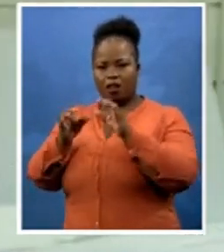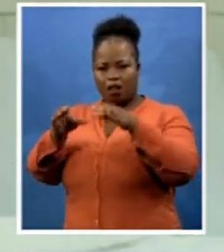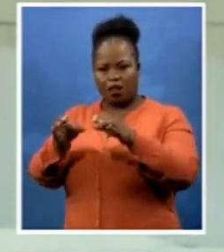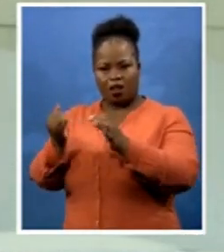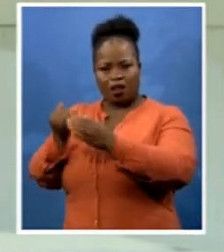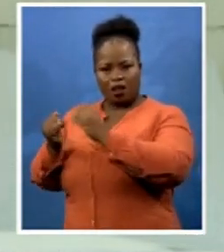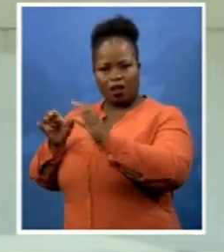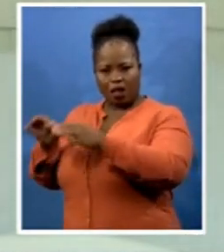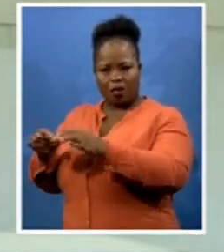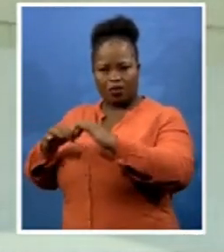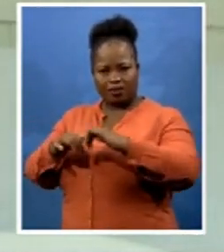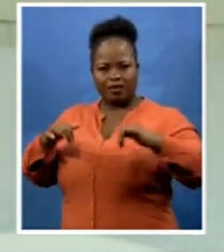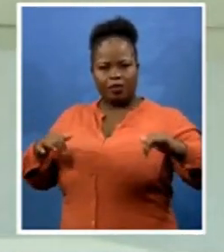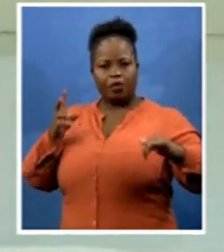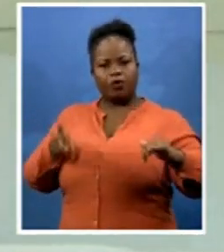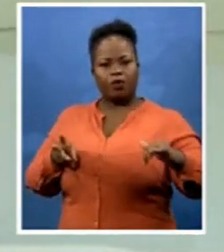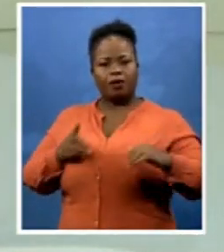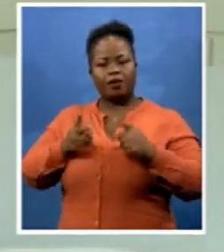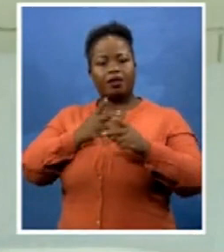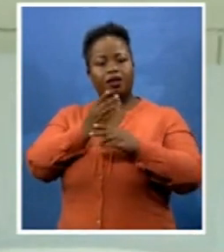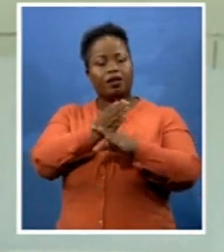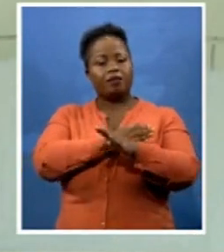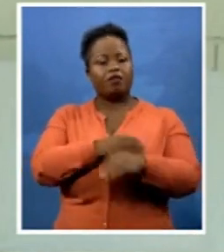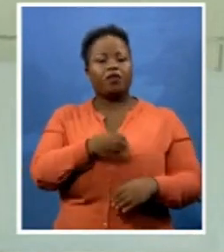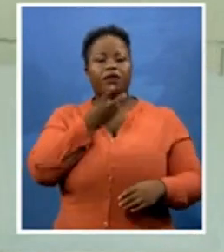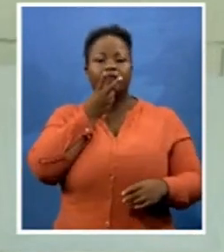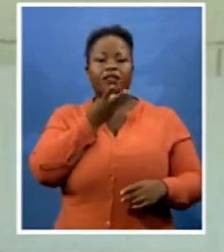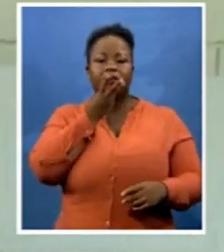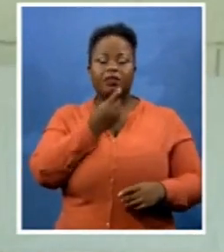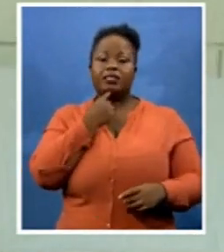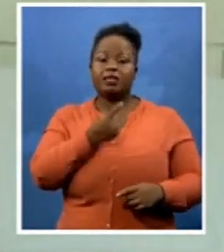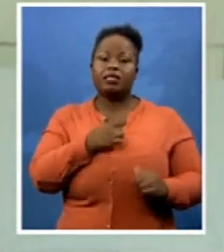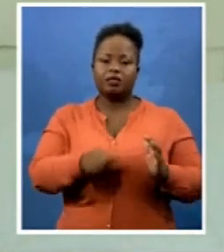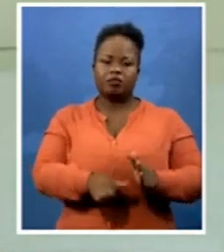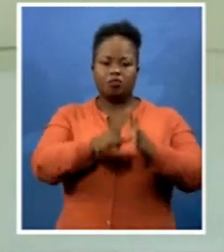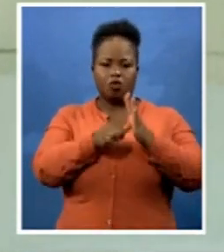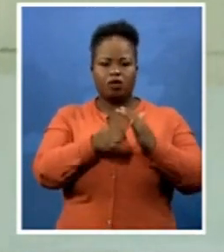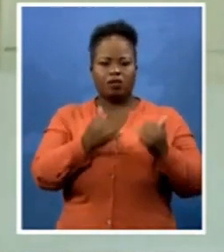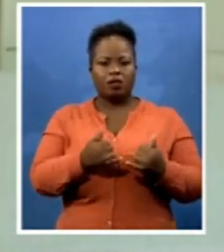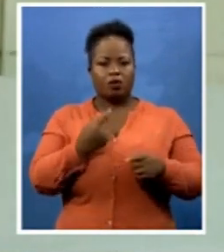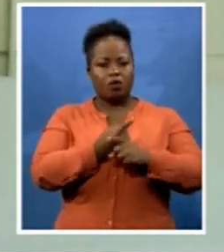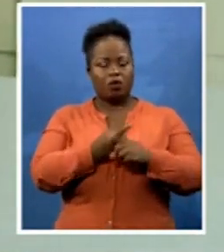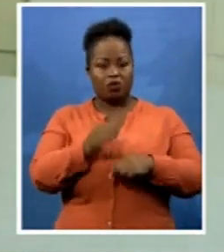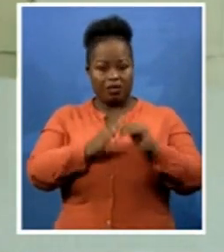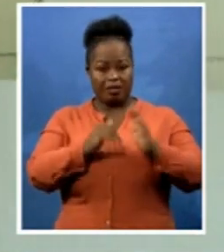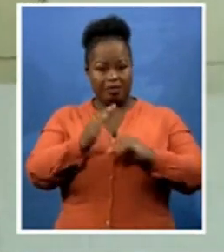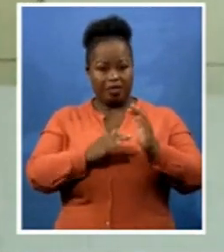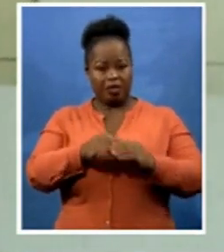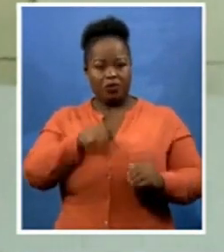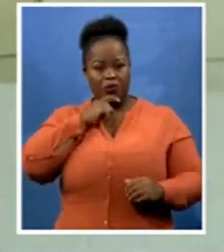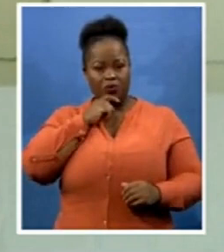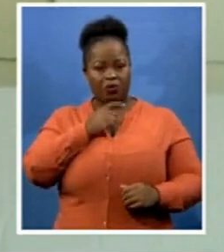to VW, they said that obviously critical to this this building being used as a field hospital will be to make sure that